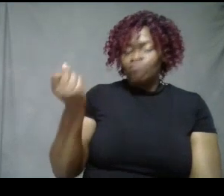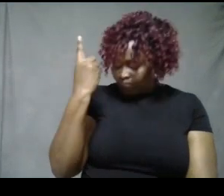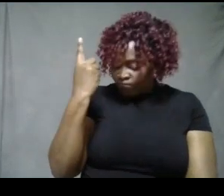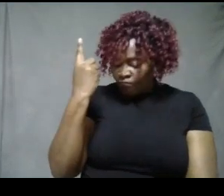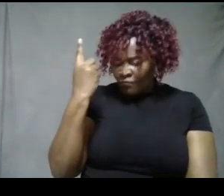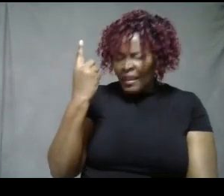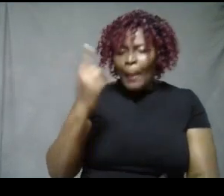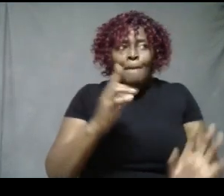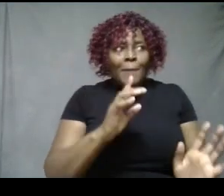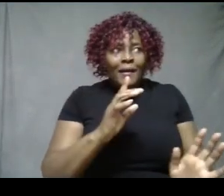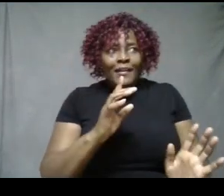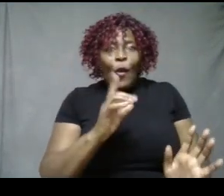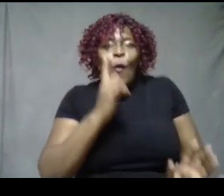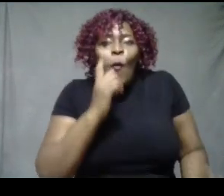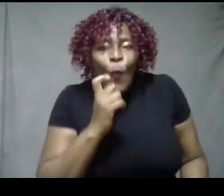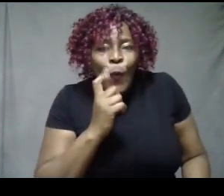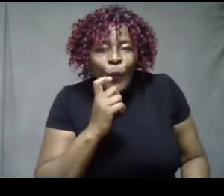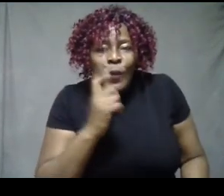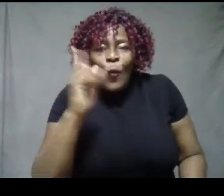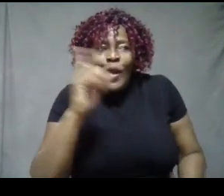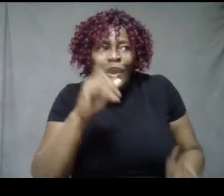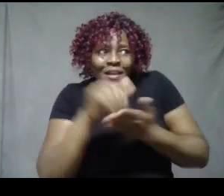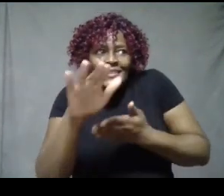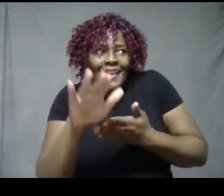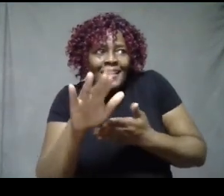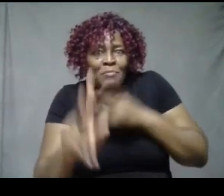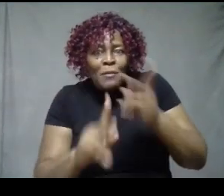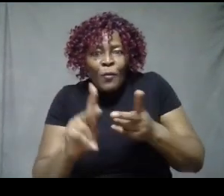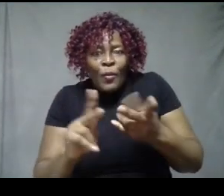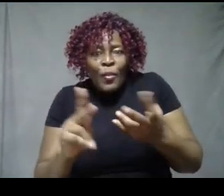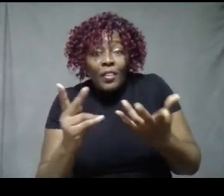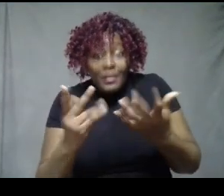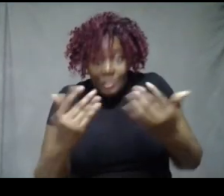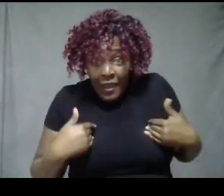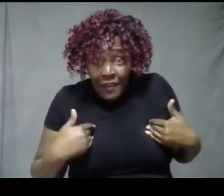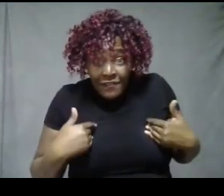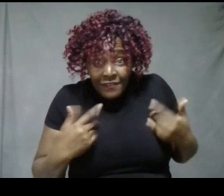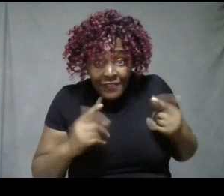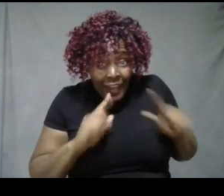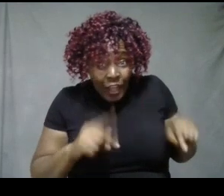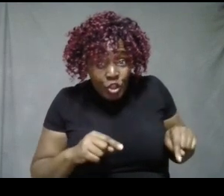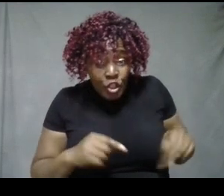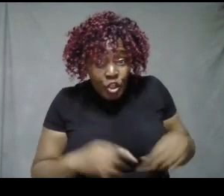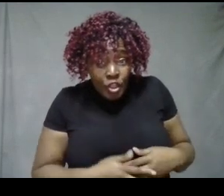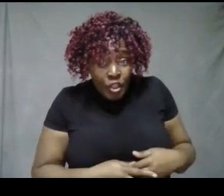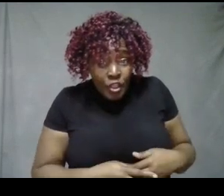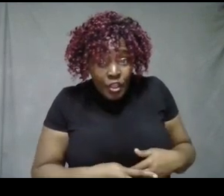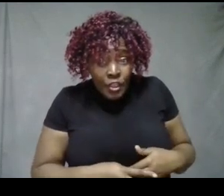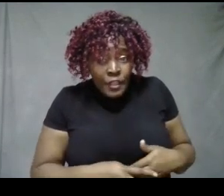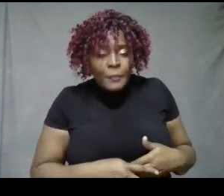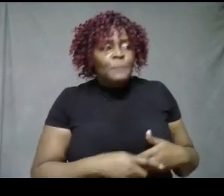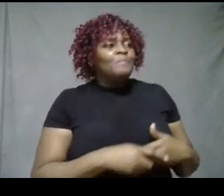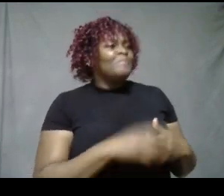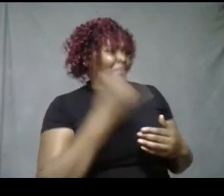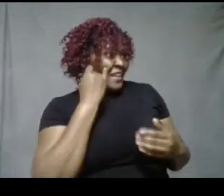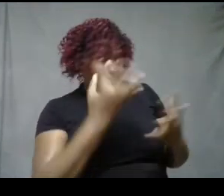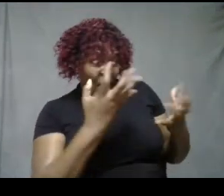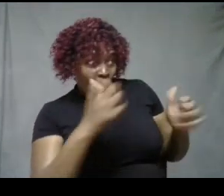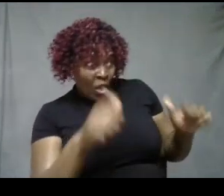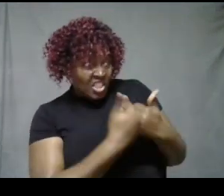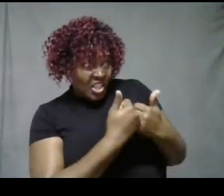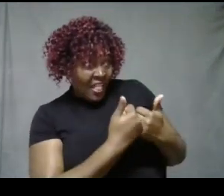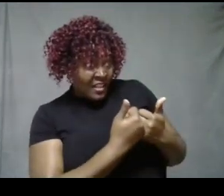But where do I direct them to? Is there an answer for that? If they want to challenge the, yes, the